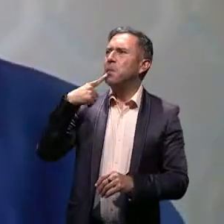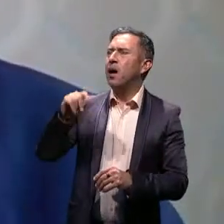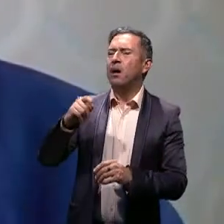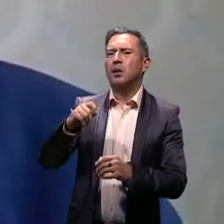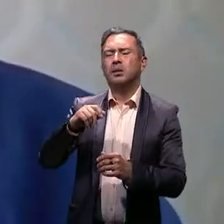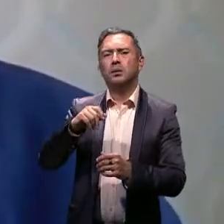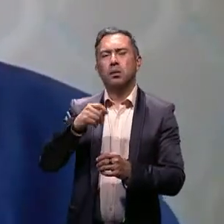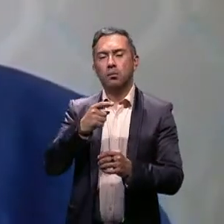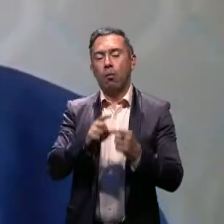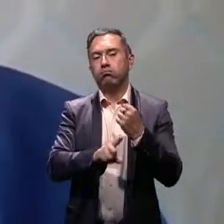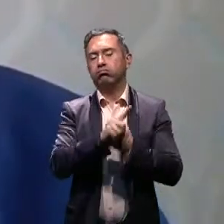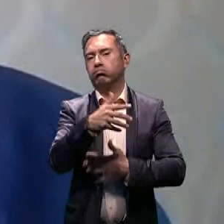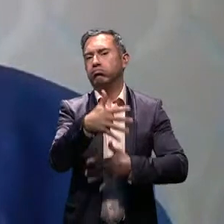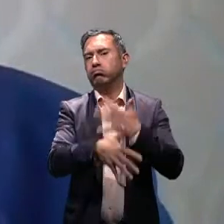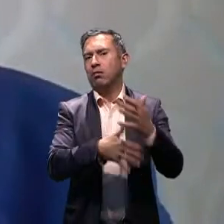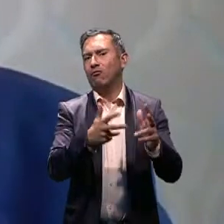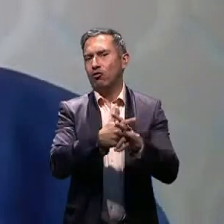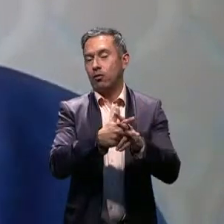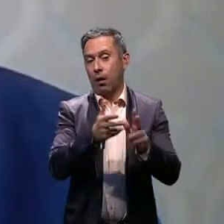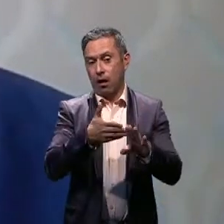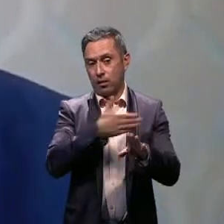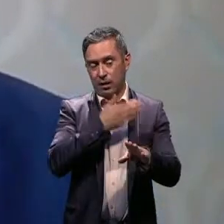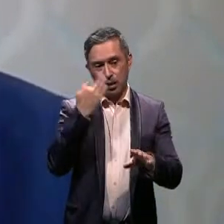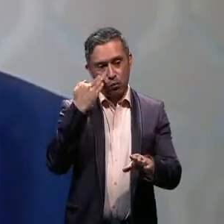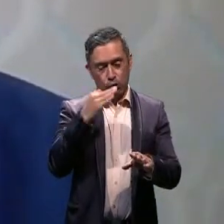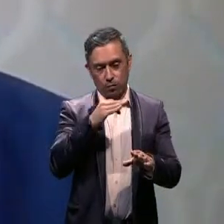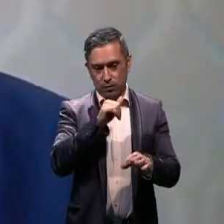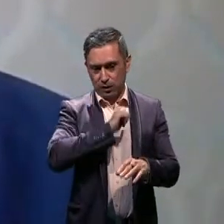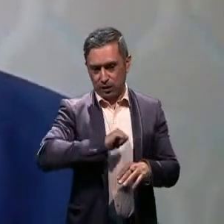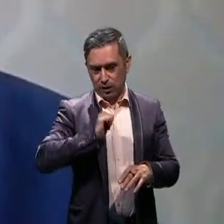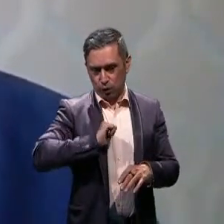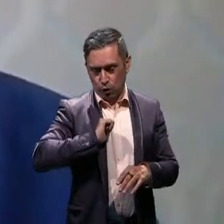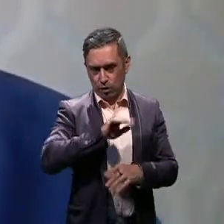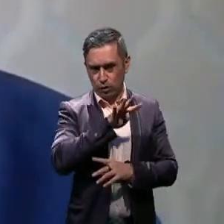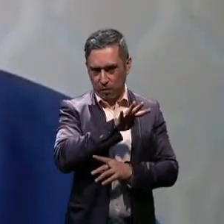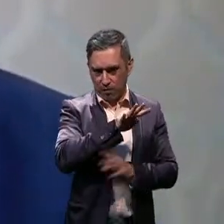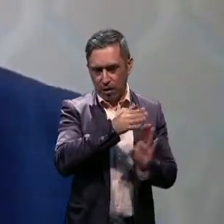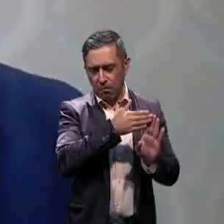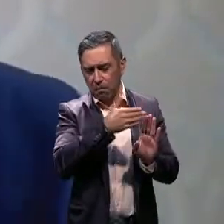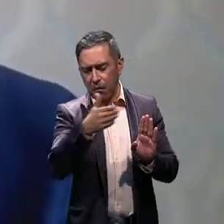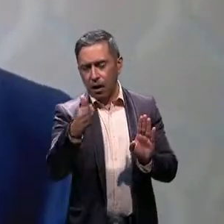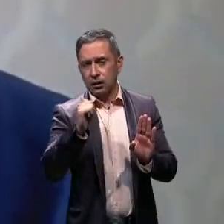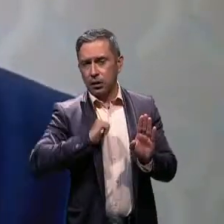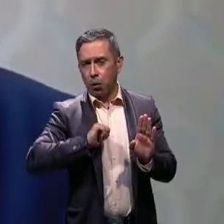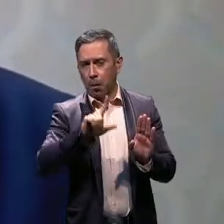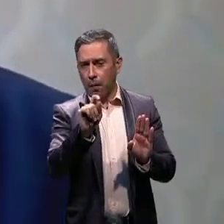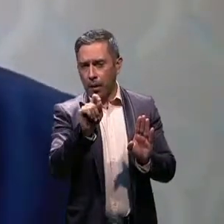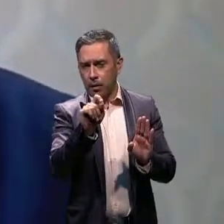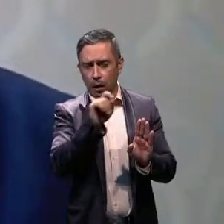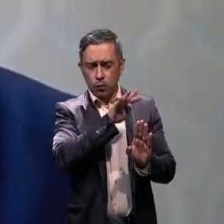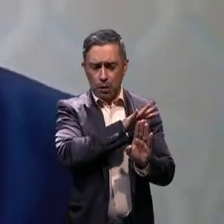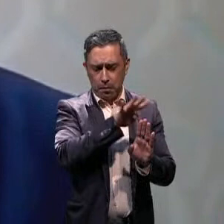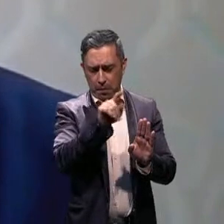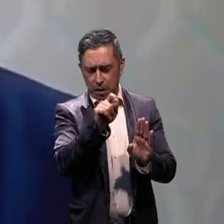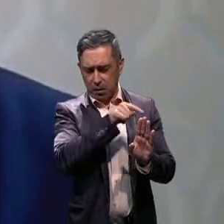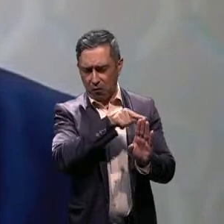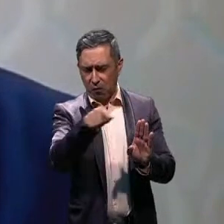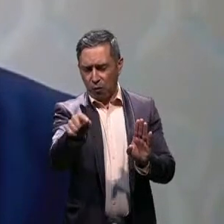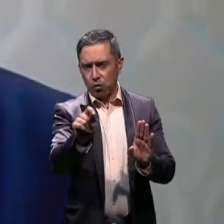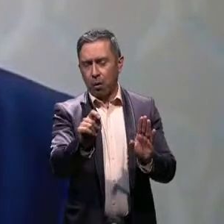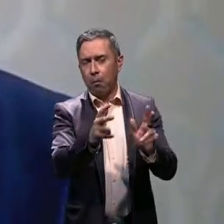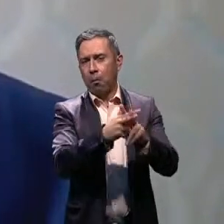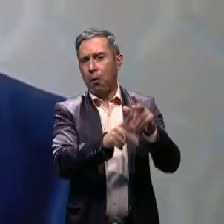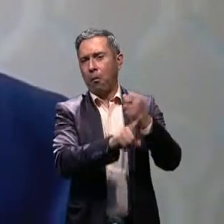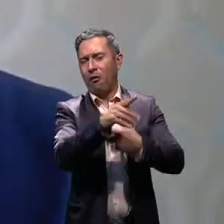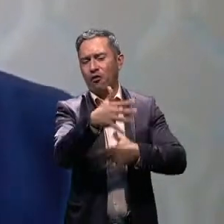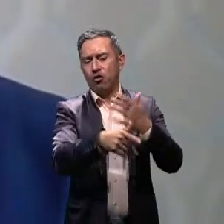violence. In the 19th century and the 20th century, these claims were